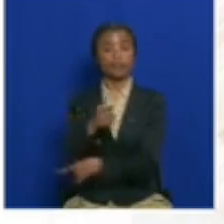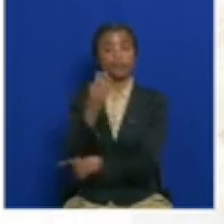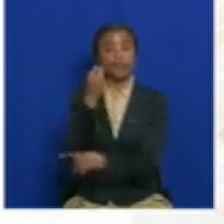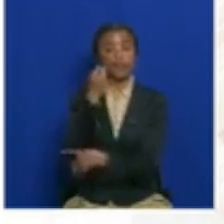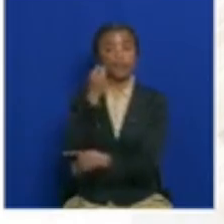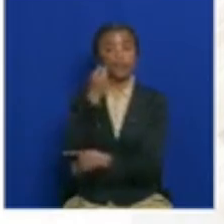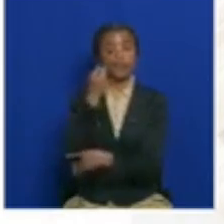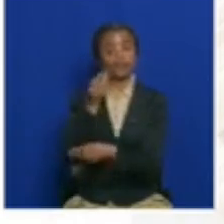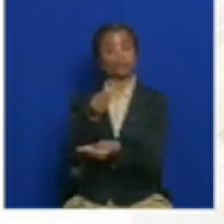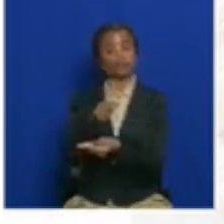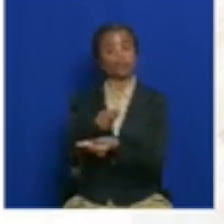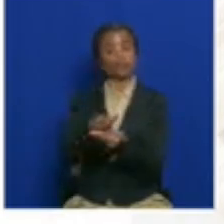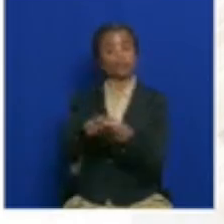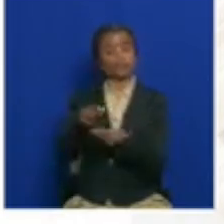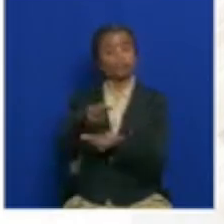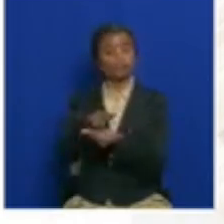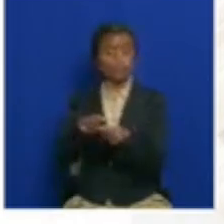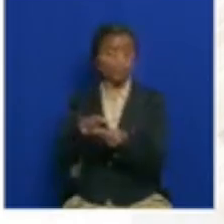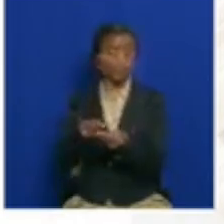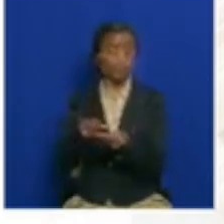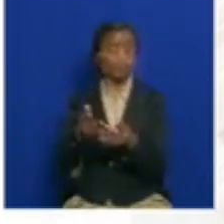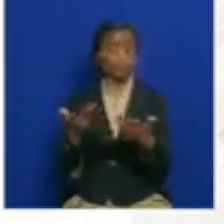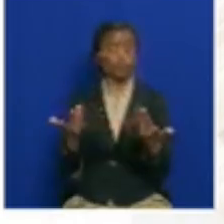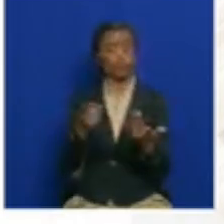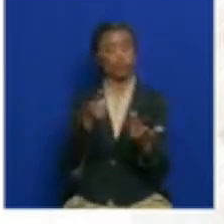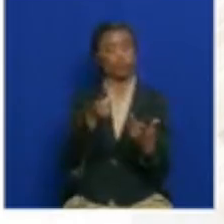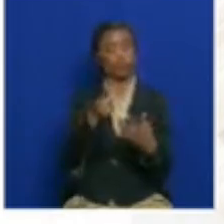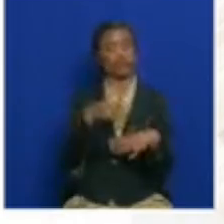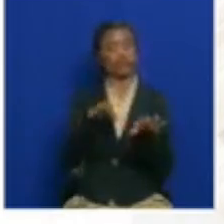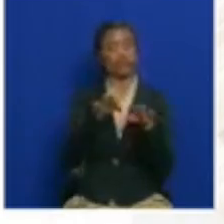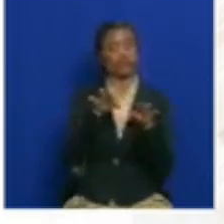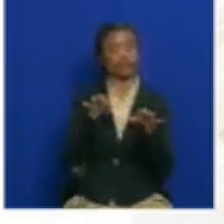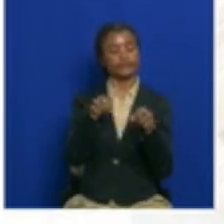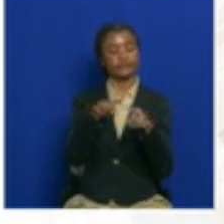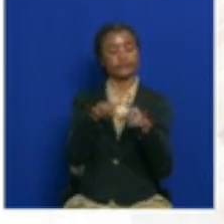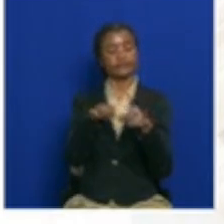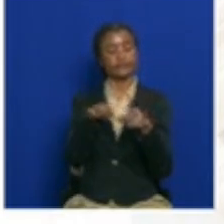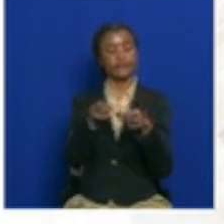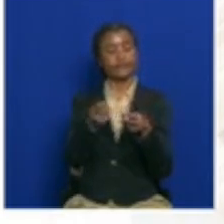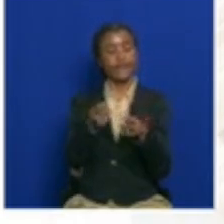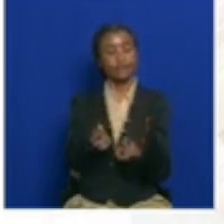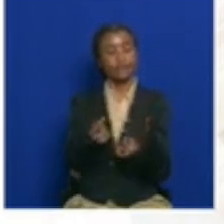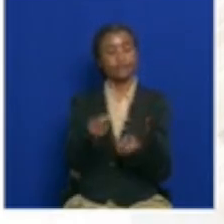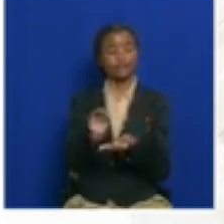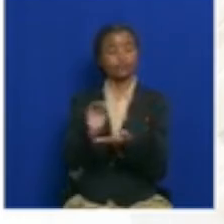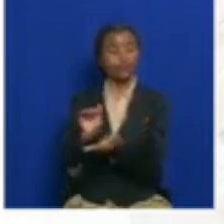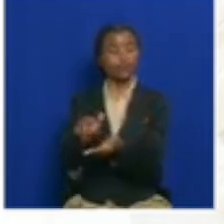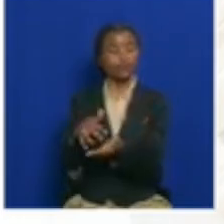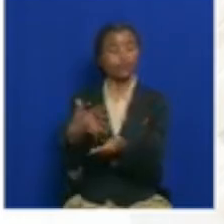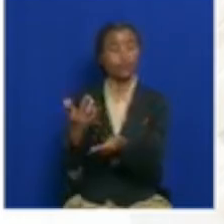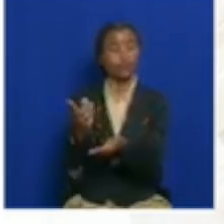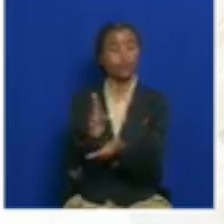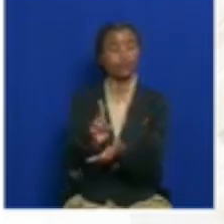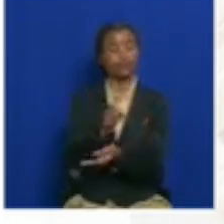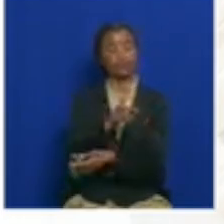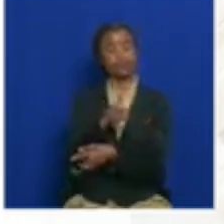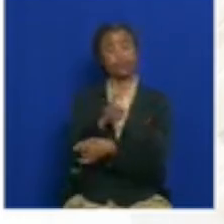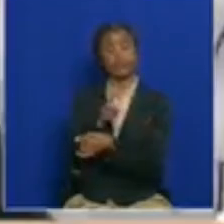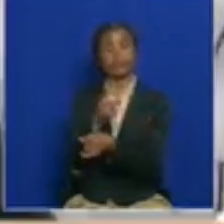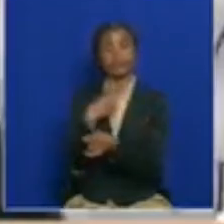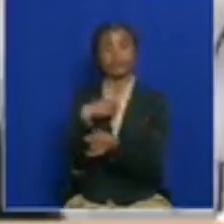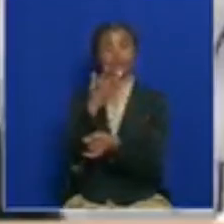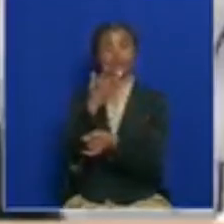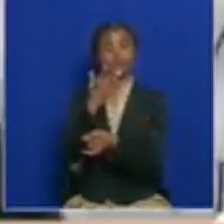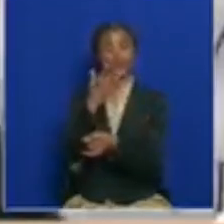and whether he has been offered gifts, gratification, money, and whether he has been requested or been offered any favors by any of these